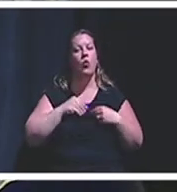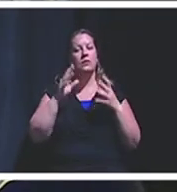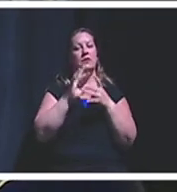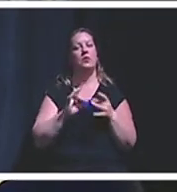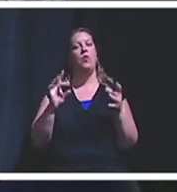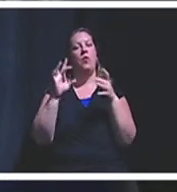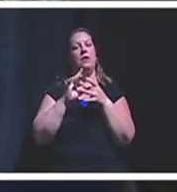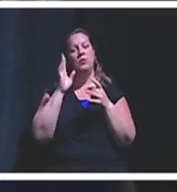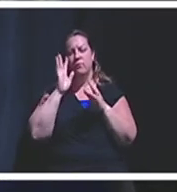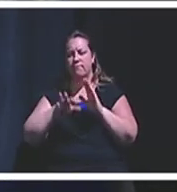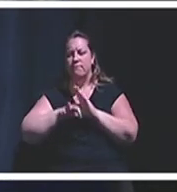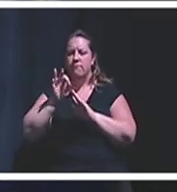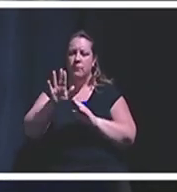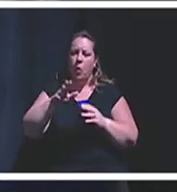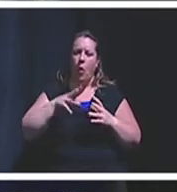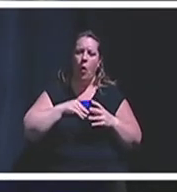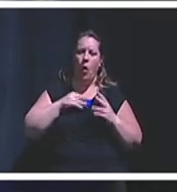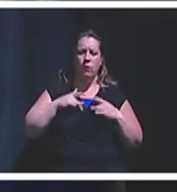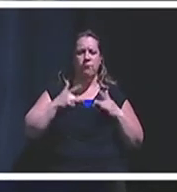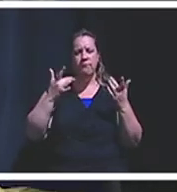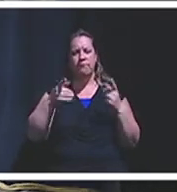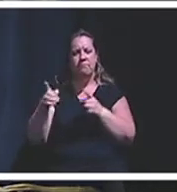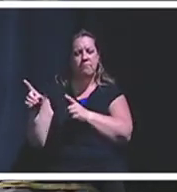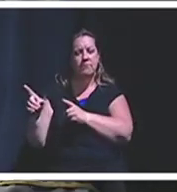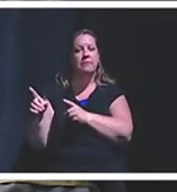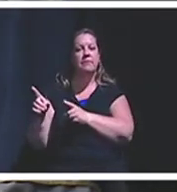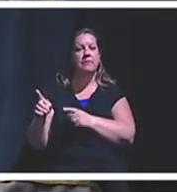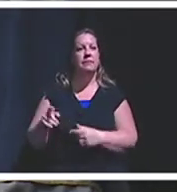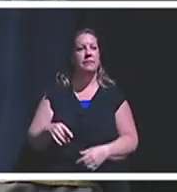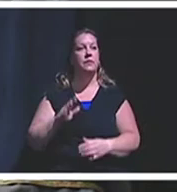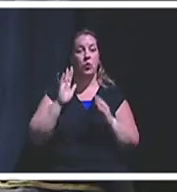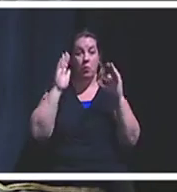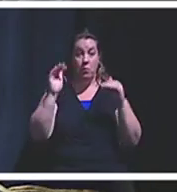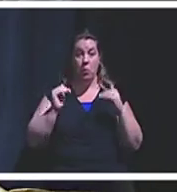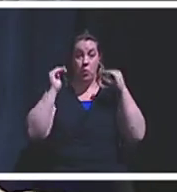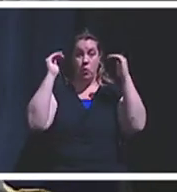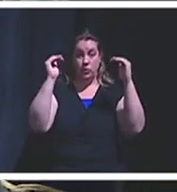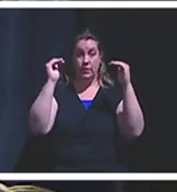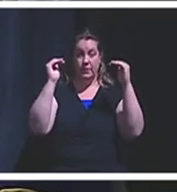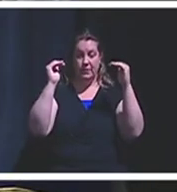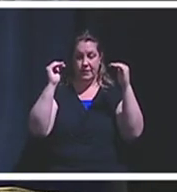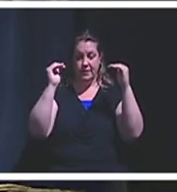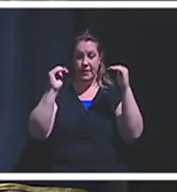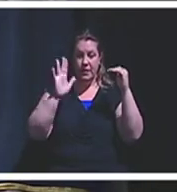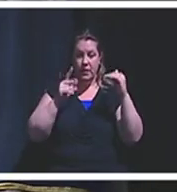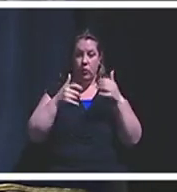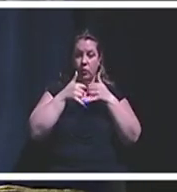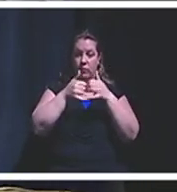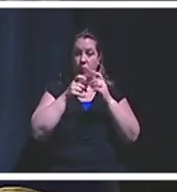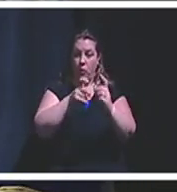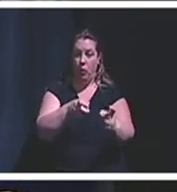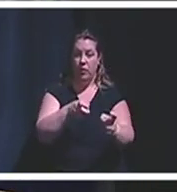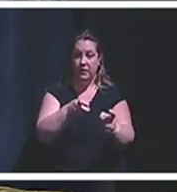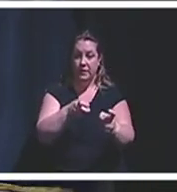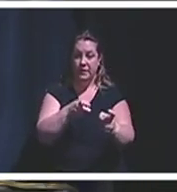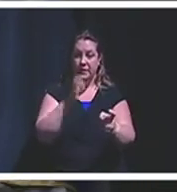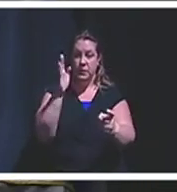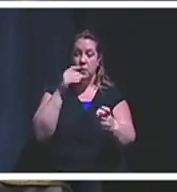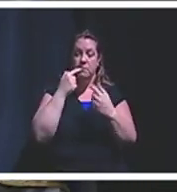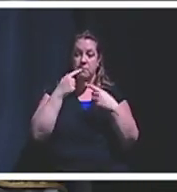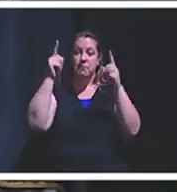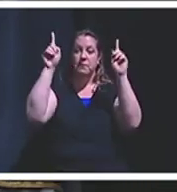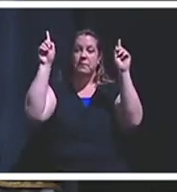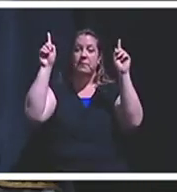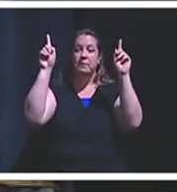own adventures. Your promotions, your rewards, your